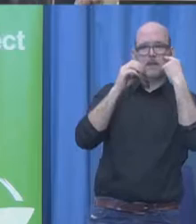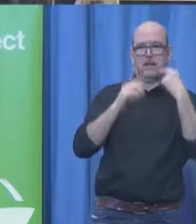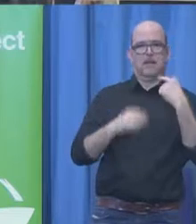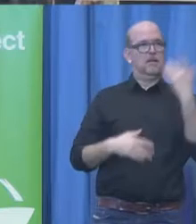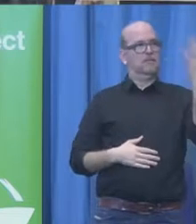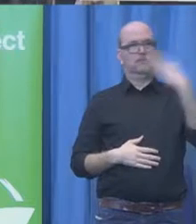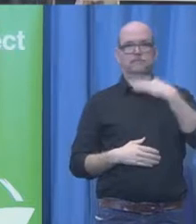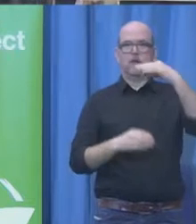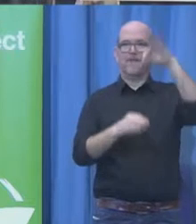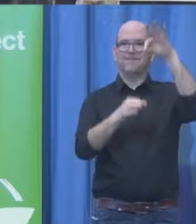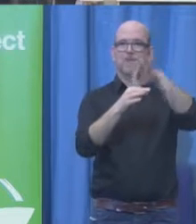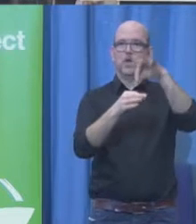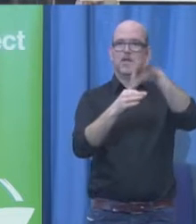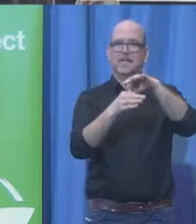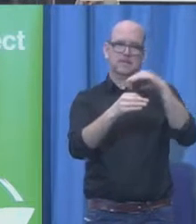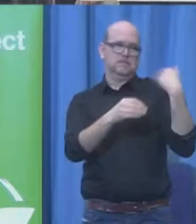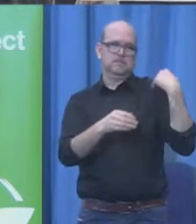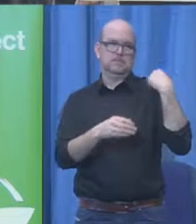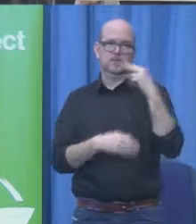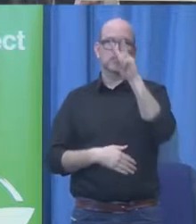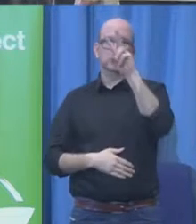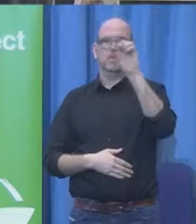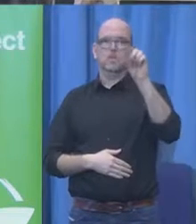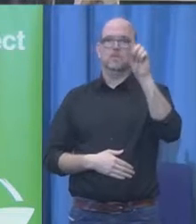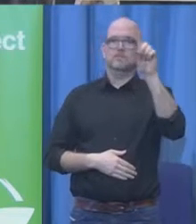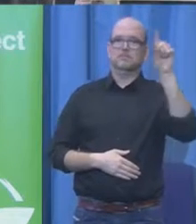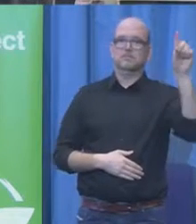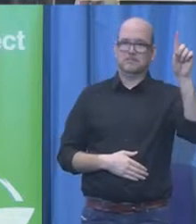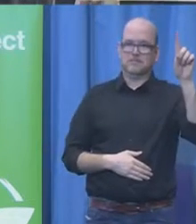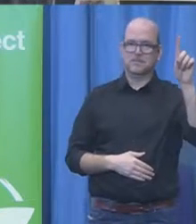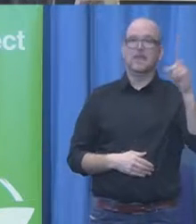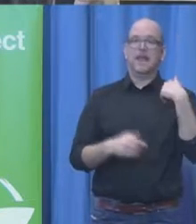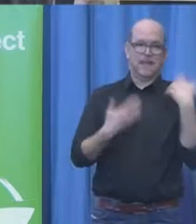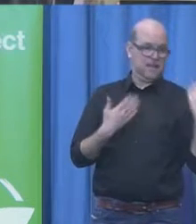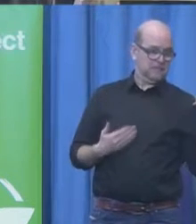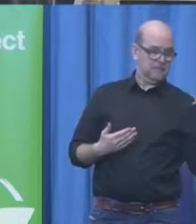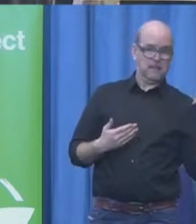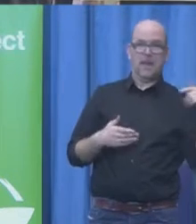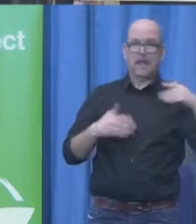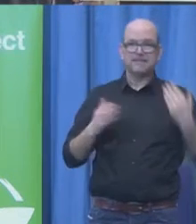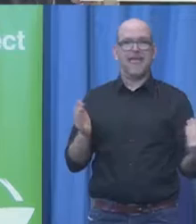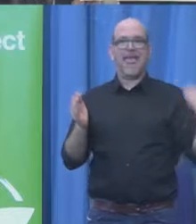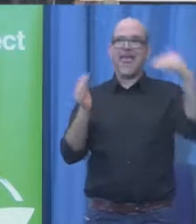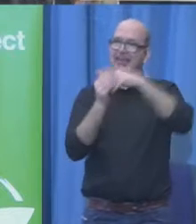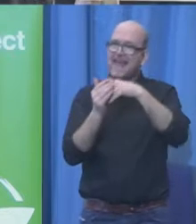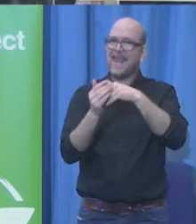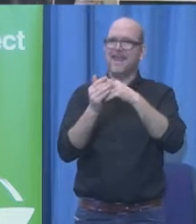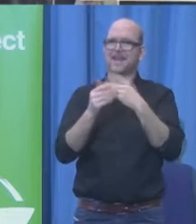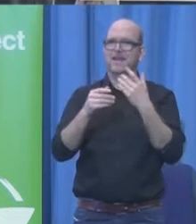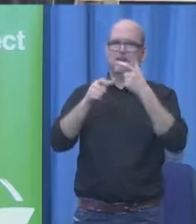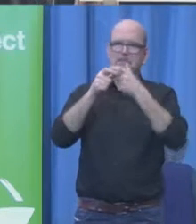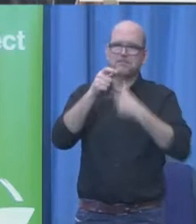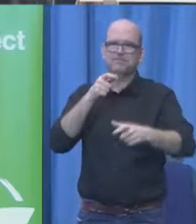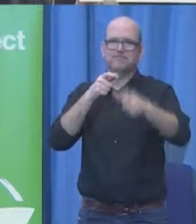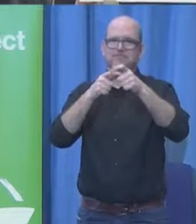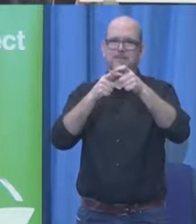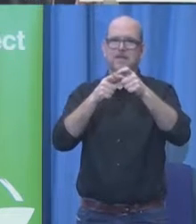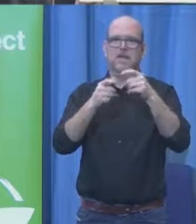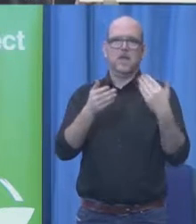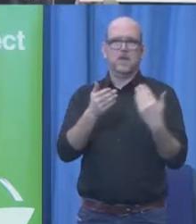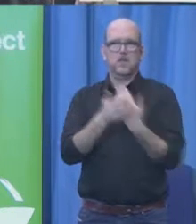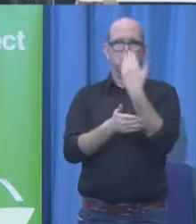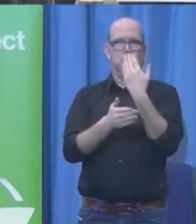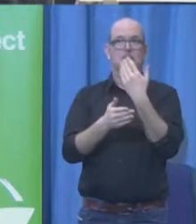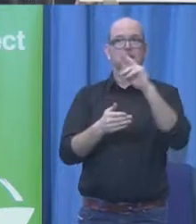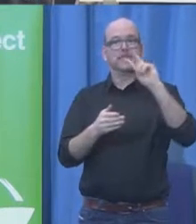I was re-elected last February. So I've a year of my second term done, and lots to